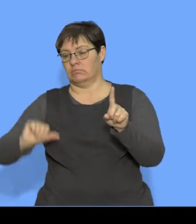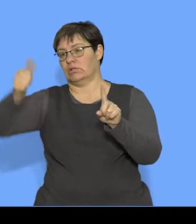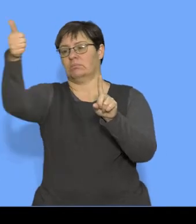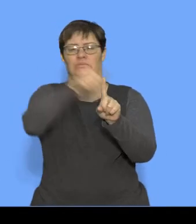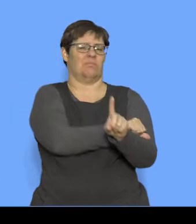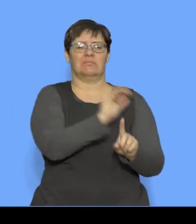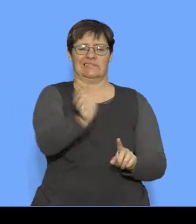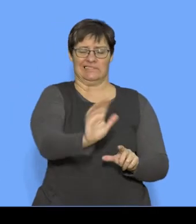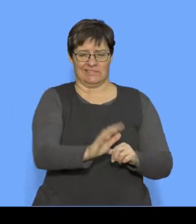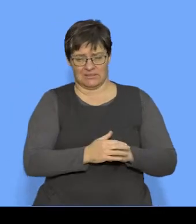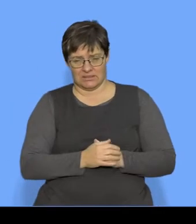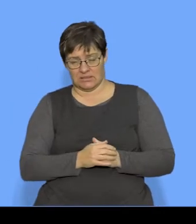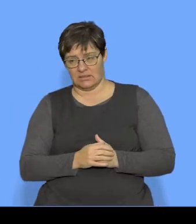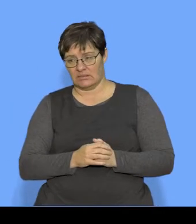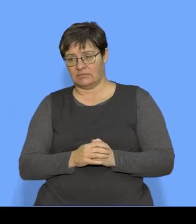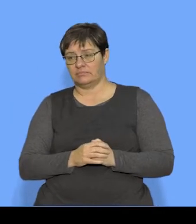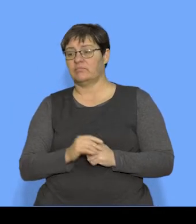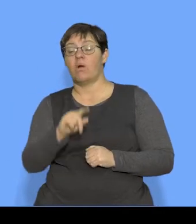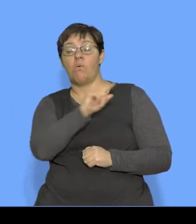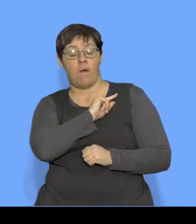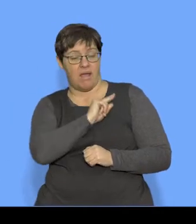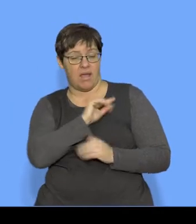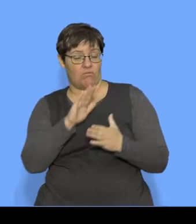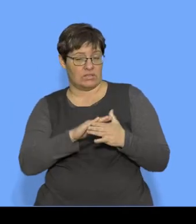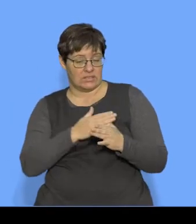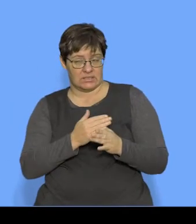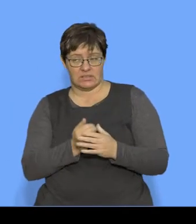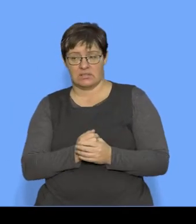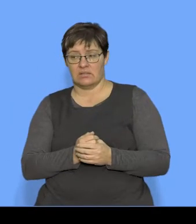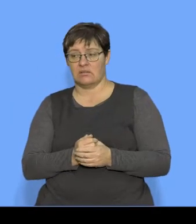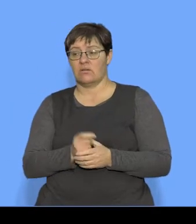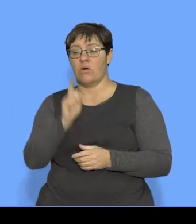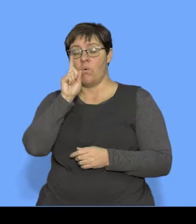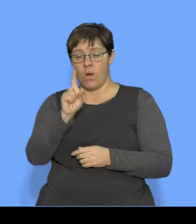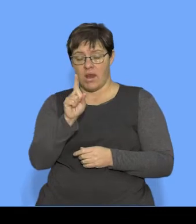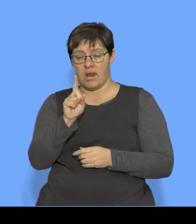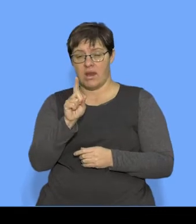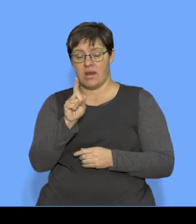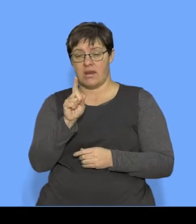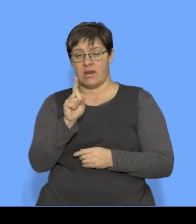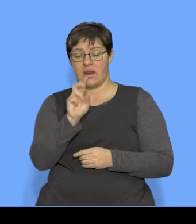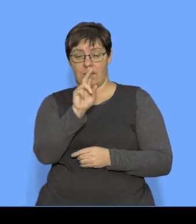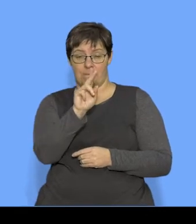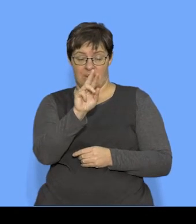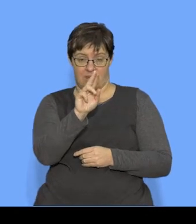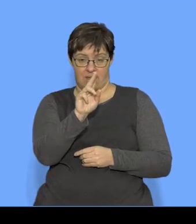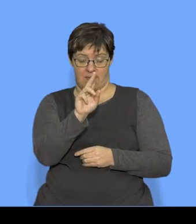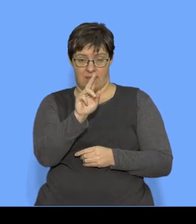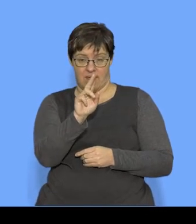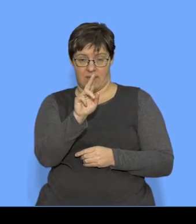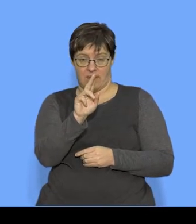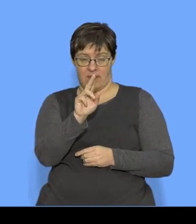jump any point. And my reason for this will be one pair